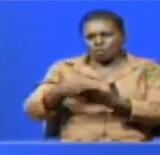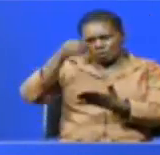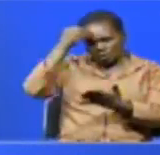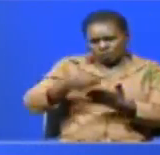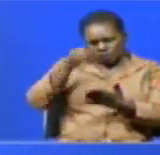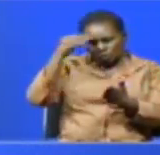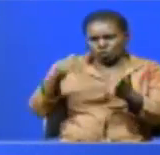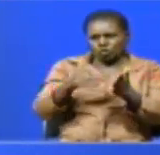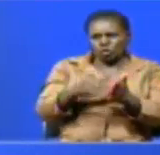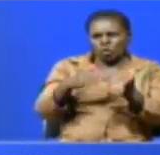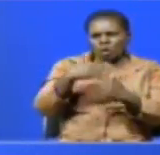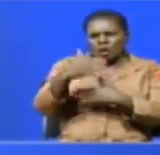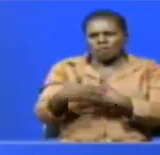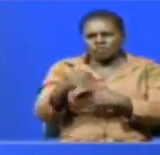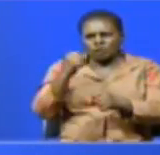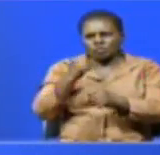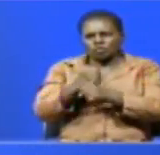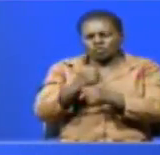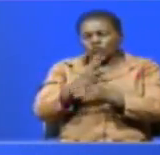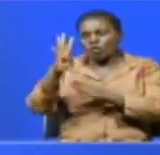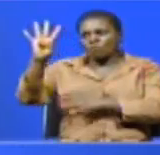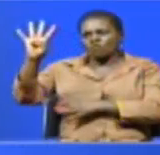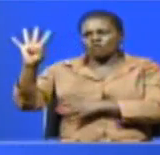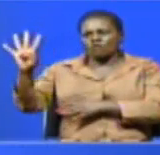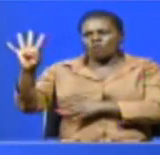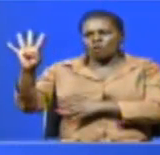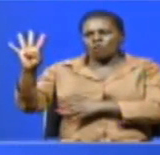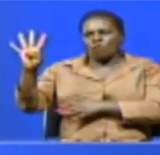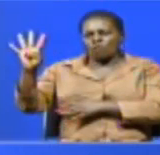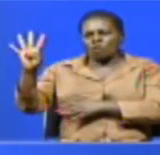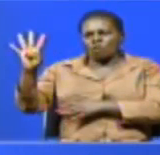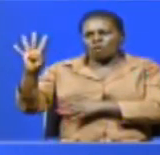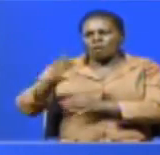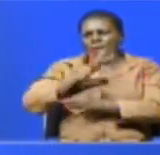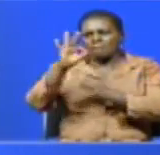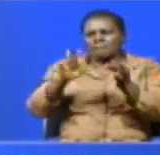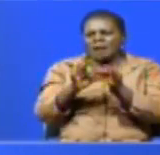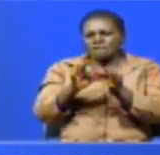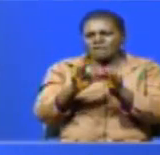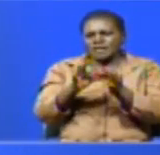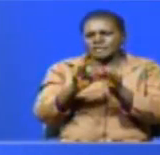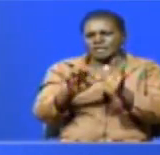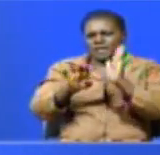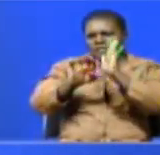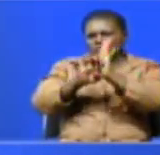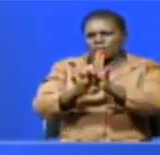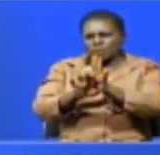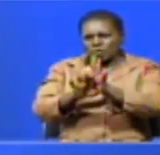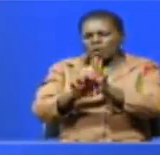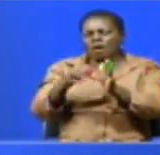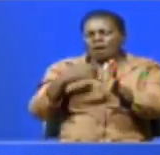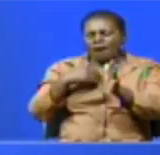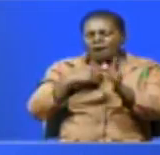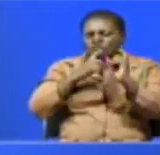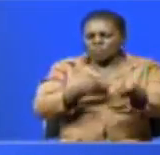education came to an end after sitting for his KCSE exams, is a perfect example of a village innovator with untapped